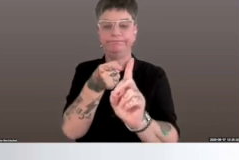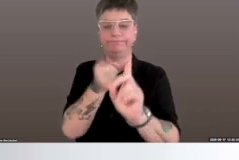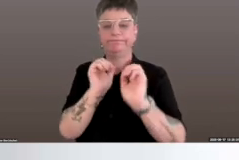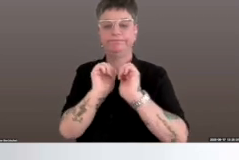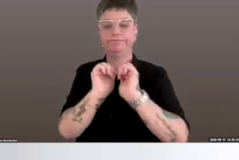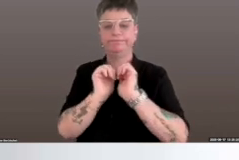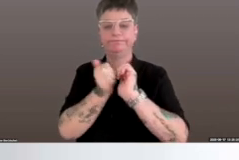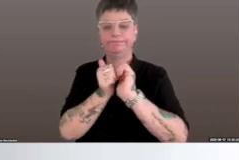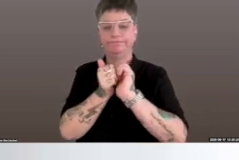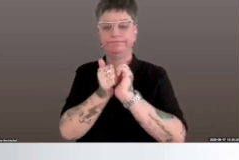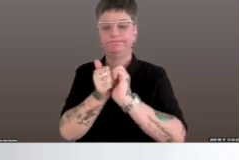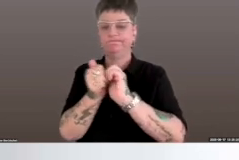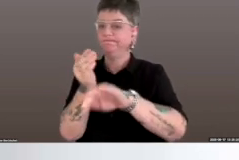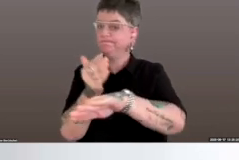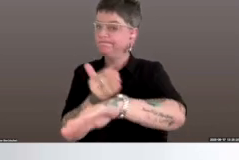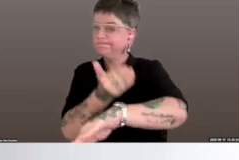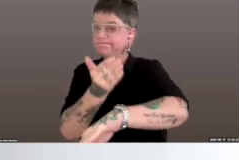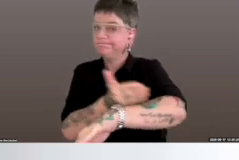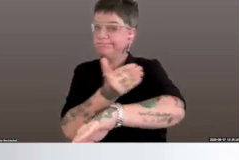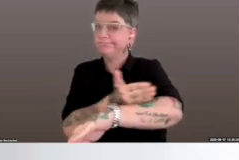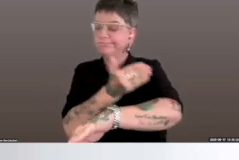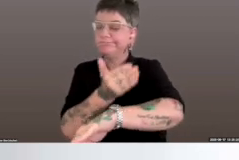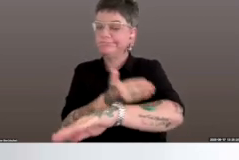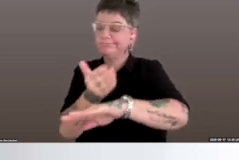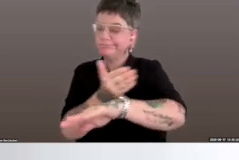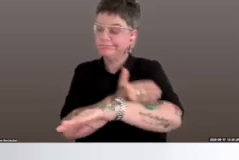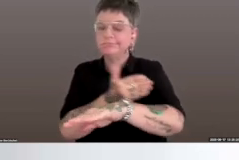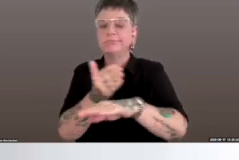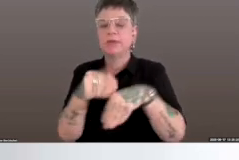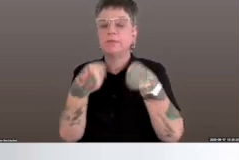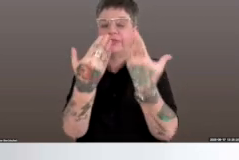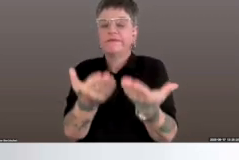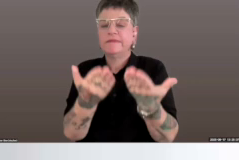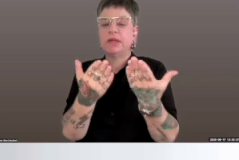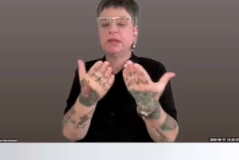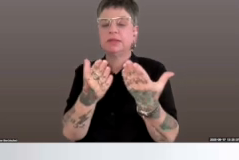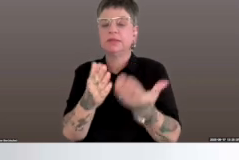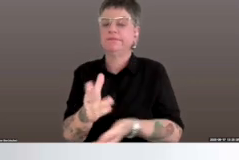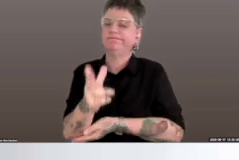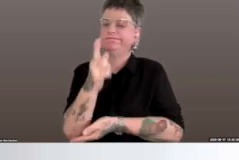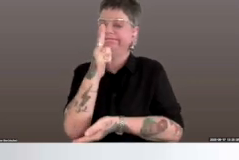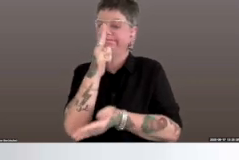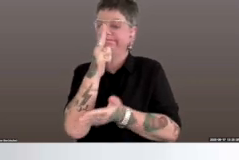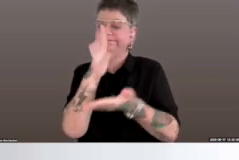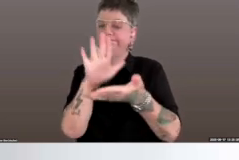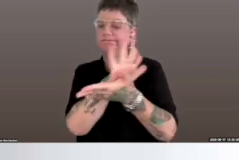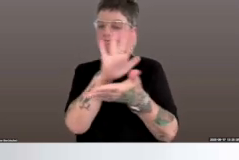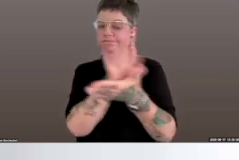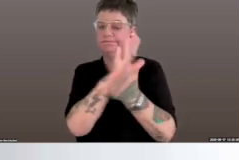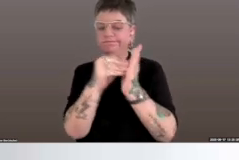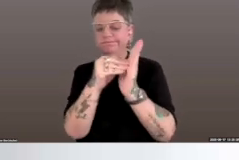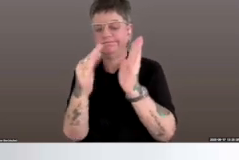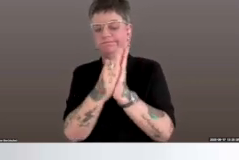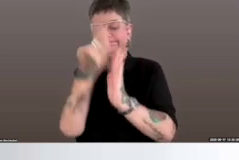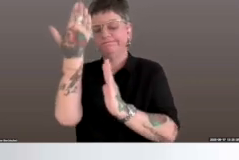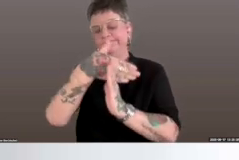are progressing. Progress reports are often provided in the form of formal documents and public-facing tools,